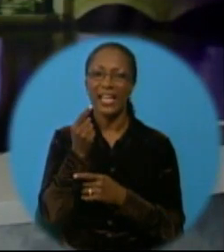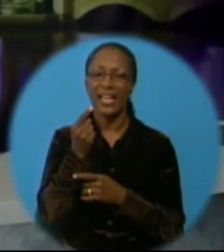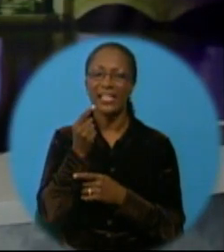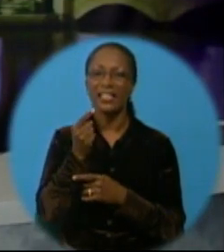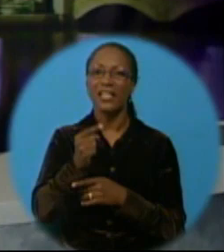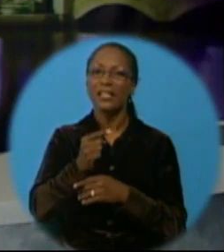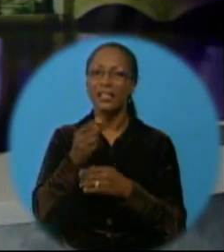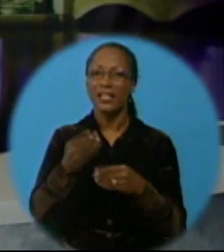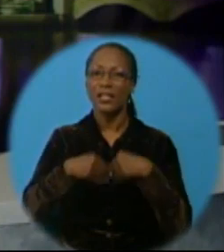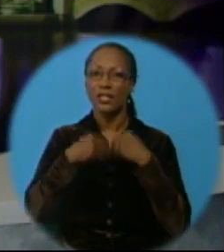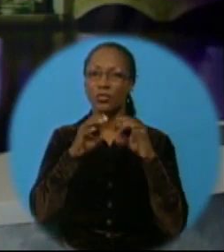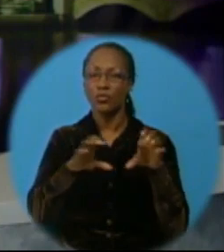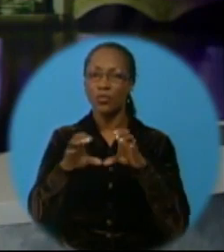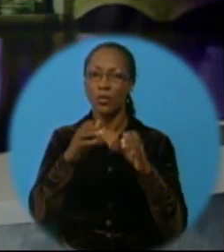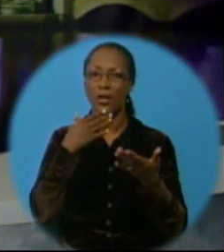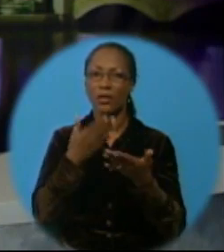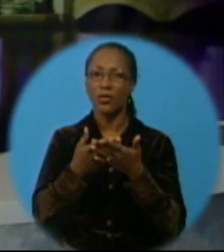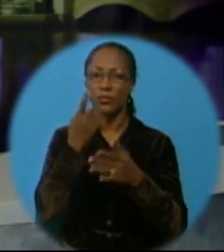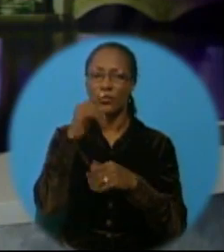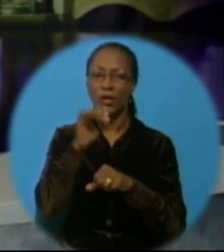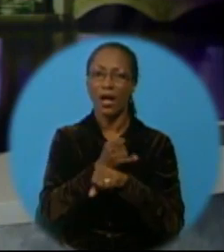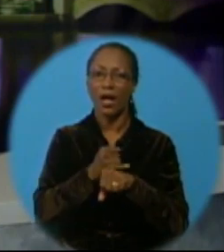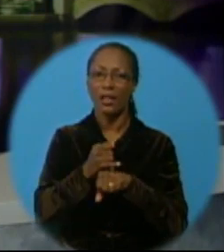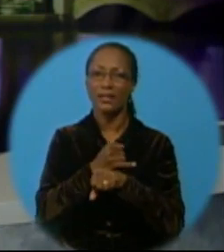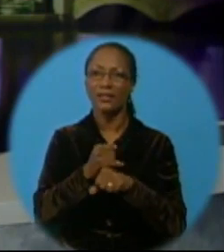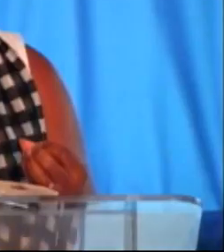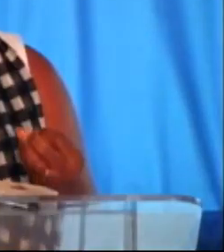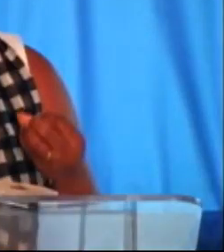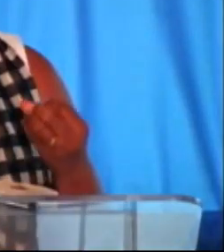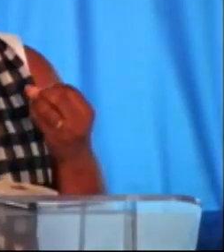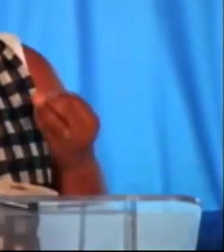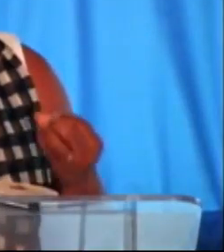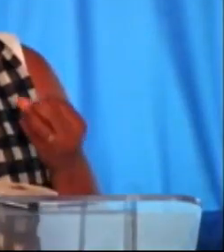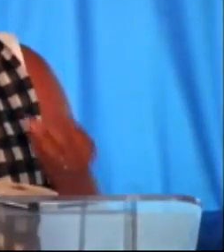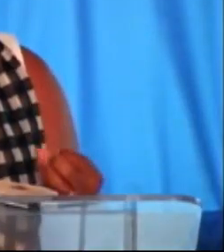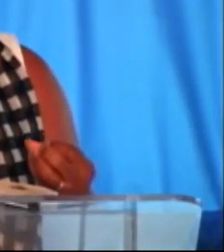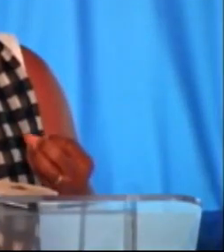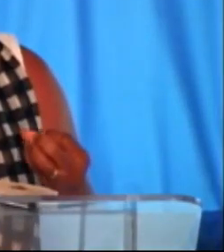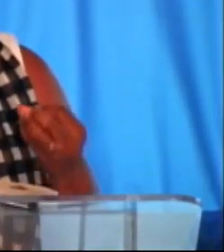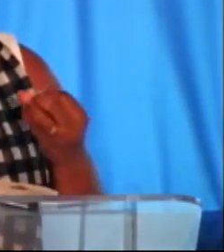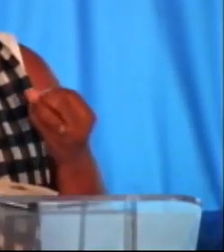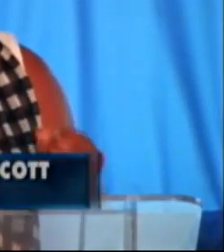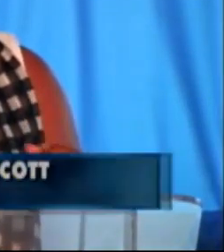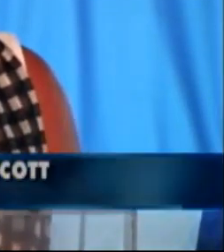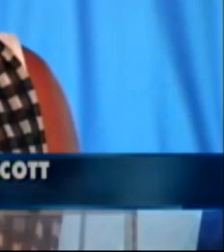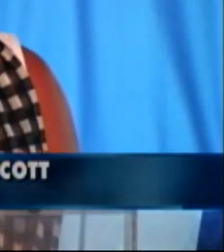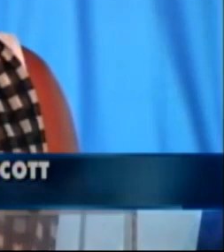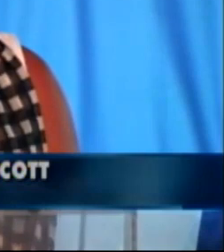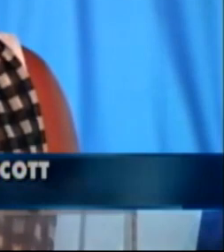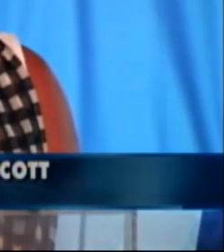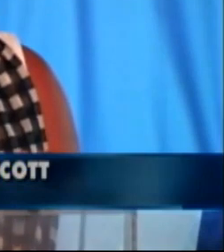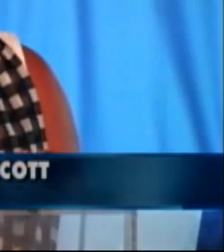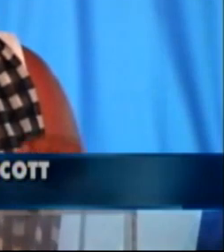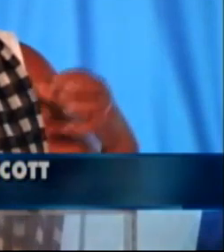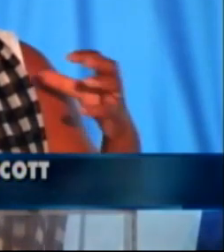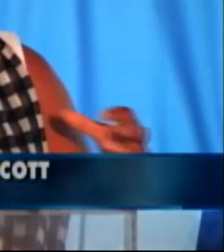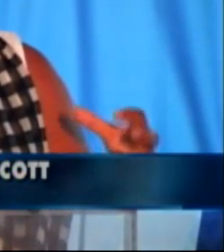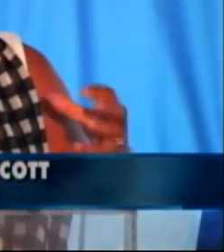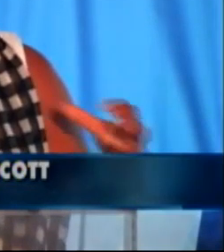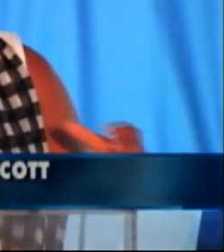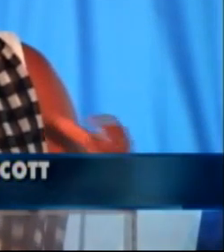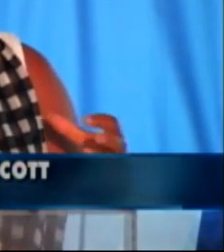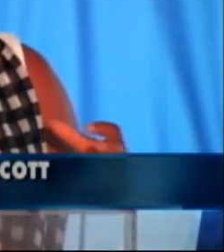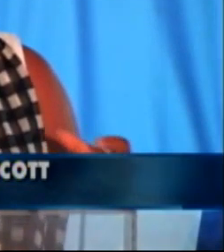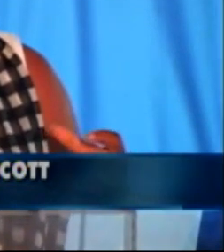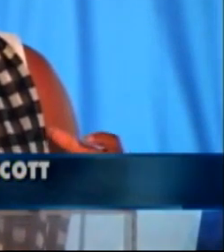major contribution to the island. The personality and the spirit of the teacher. At the end